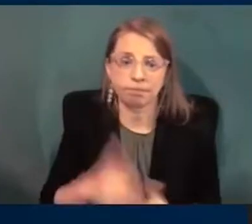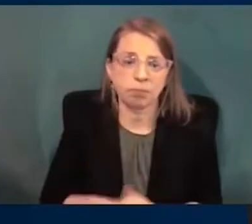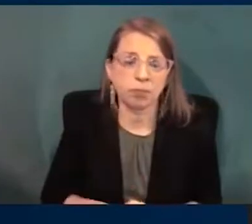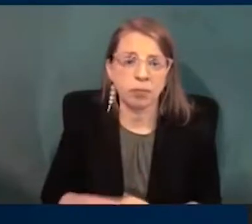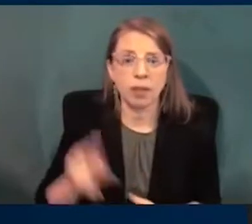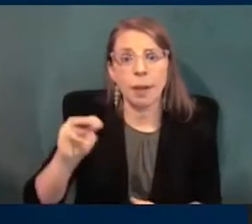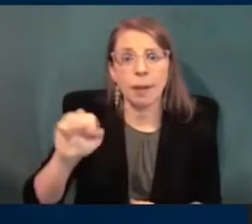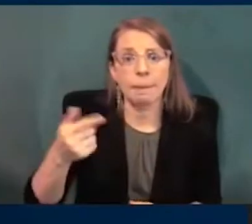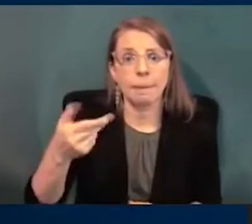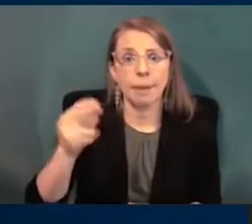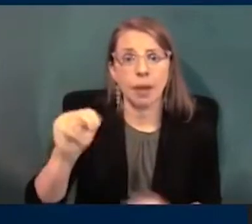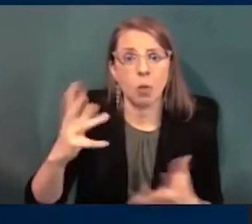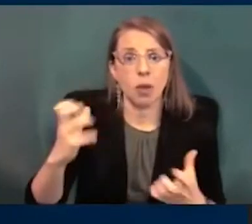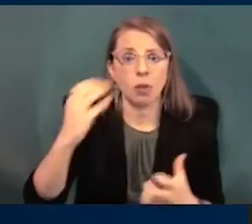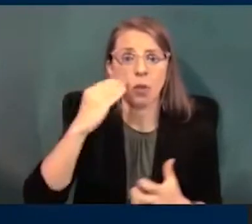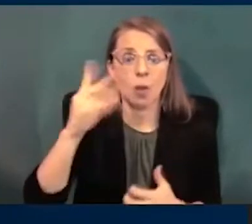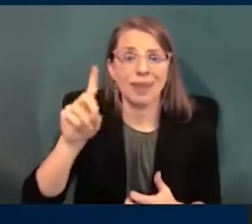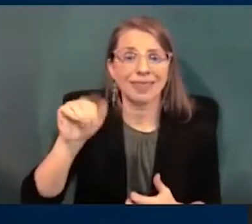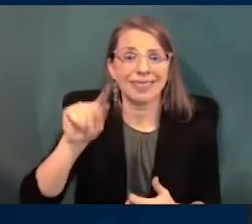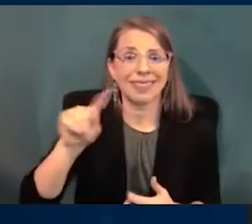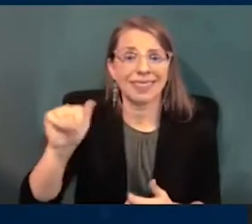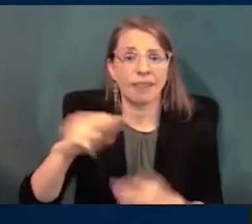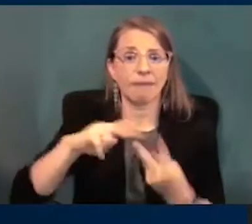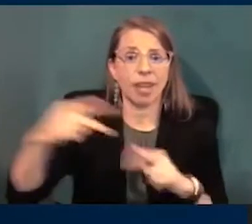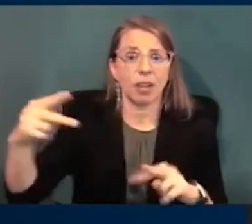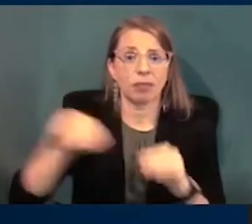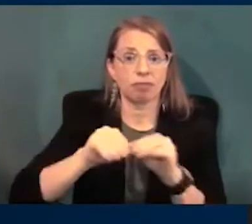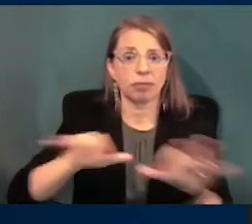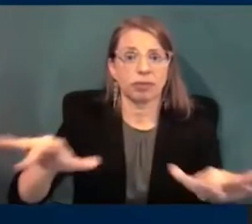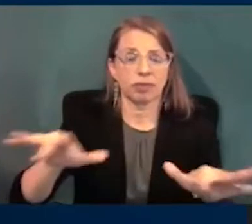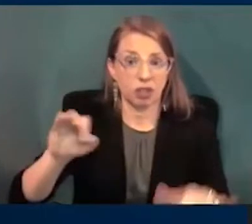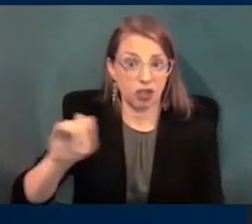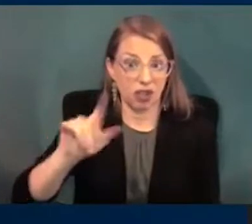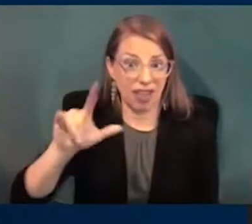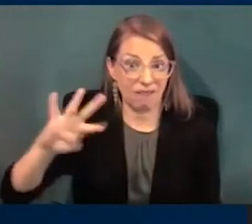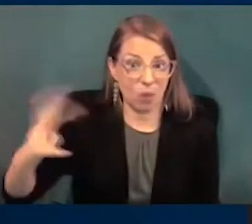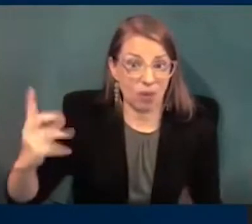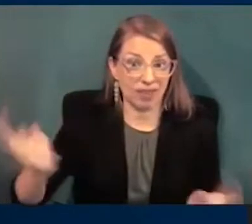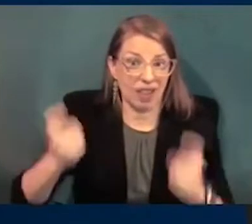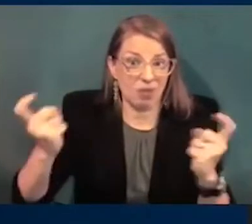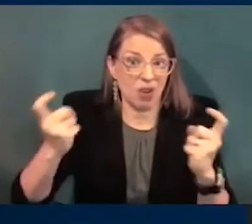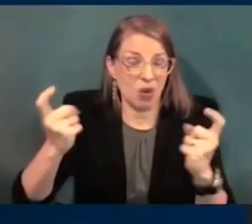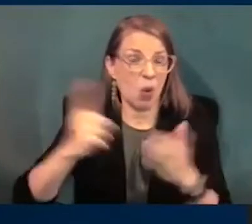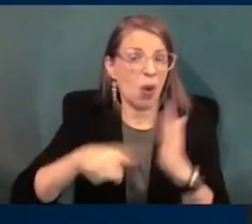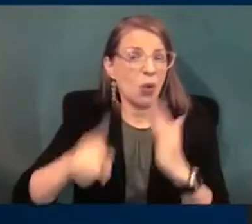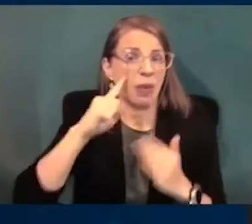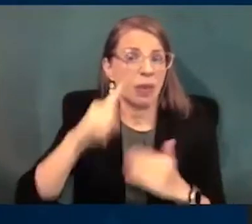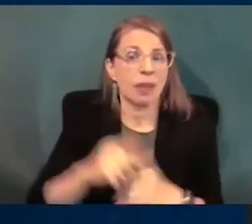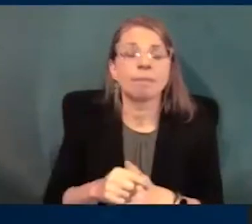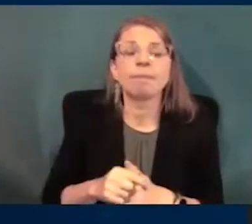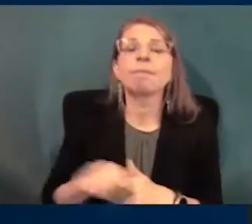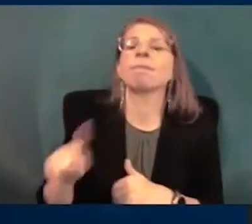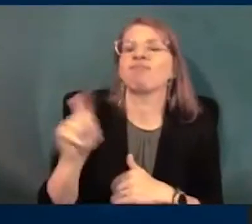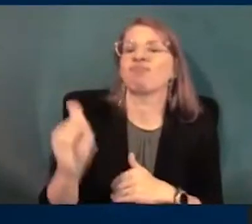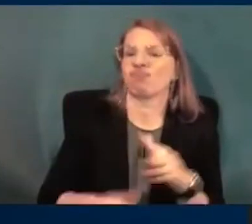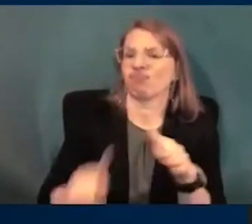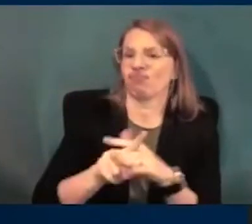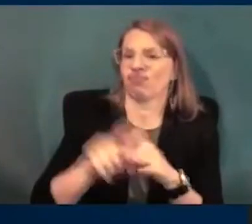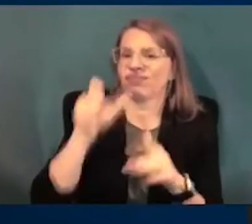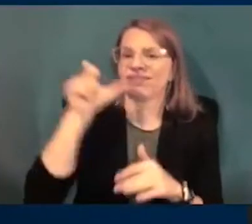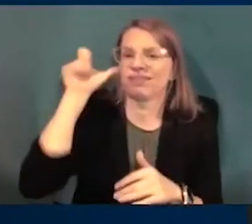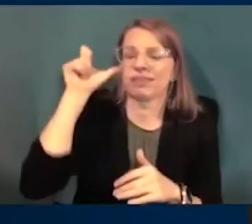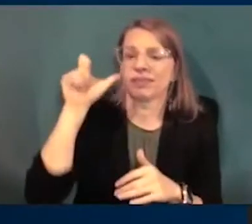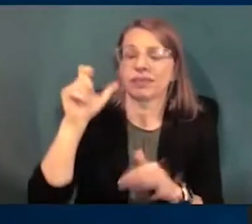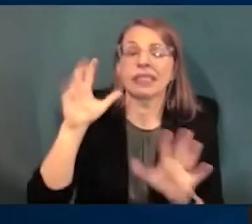know, with the Delta variant out there, what do you think about 4th of July celebrations? Yeah, this question popped up yesterday, and I think the answer is stay outside,